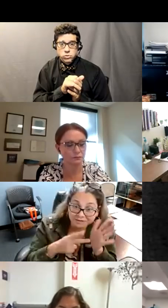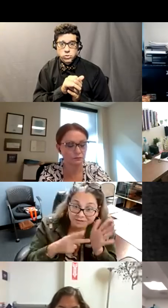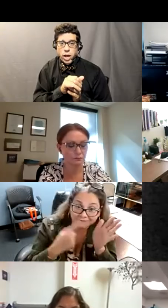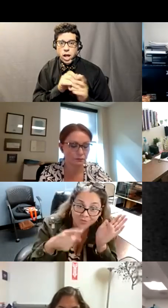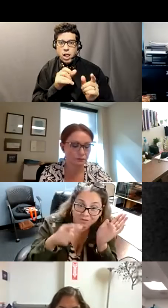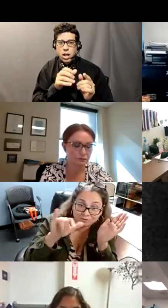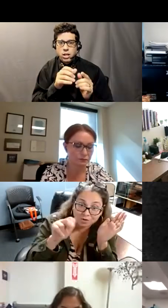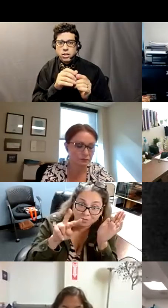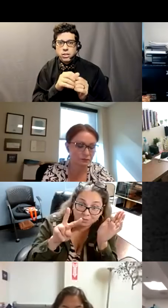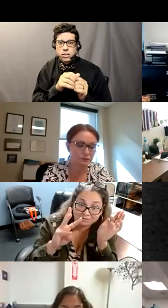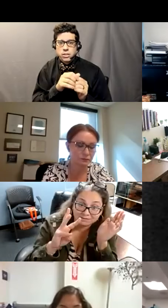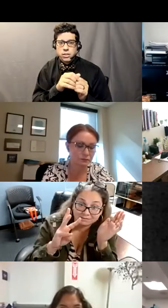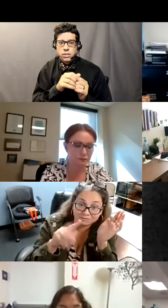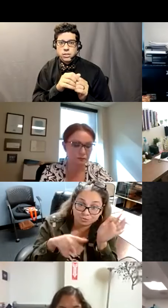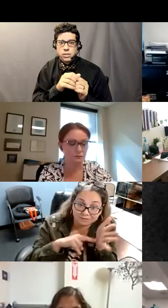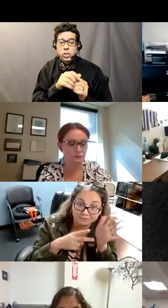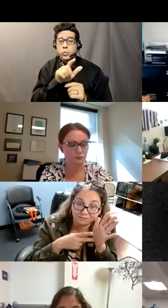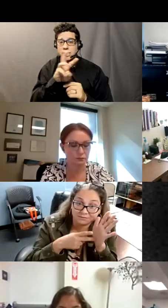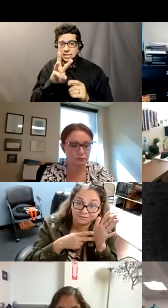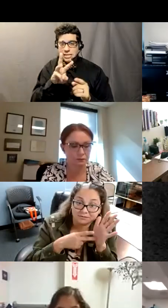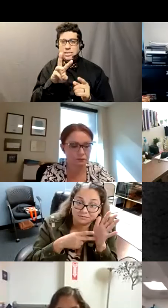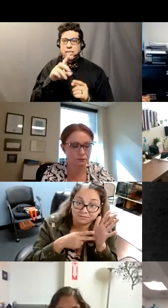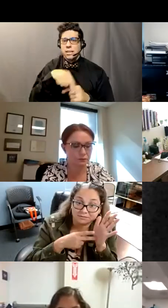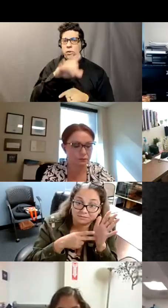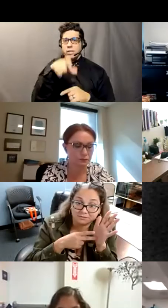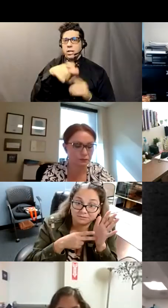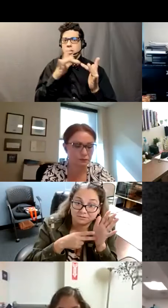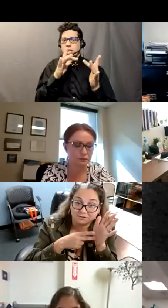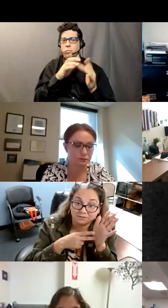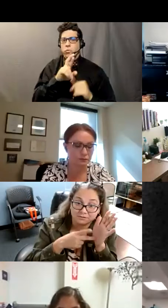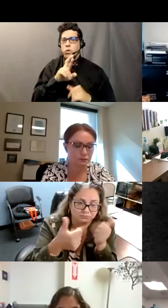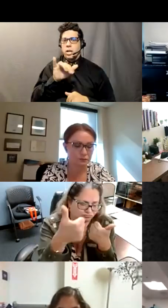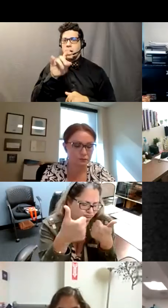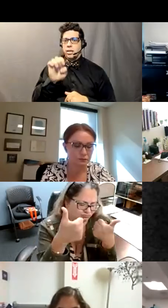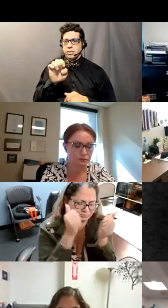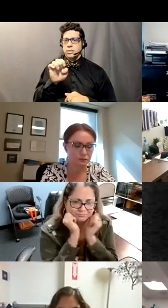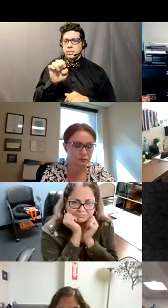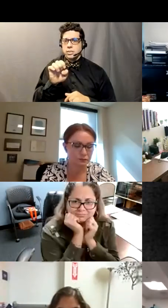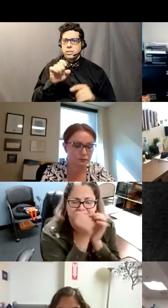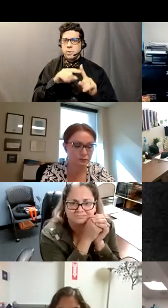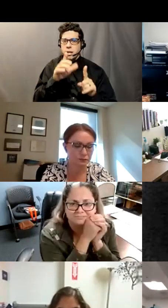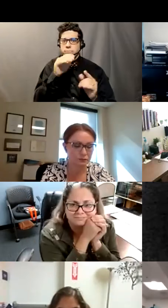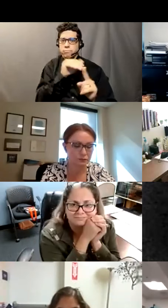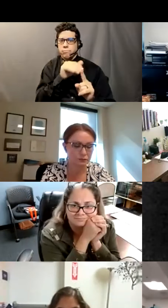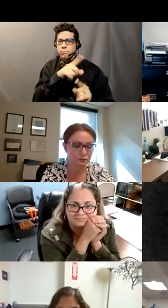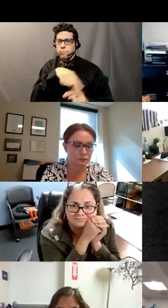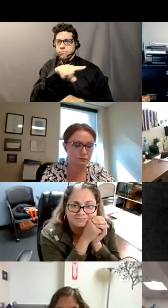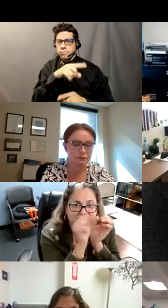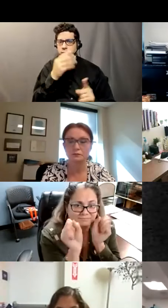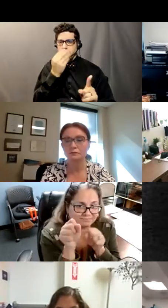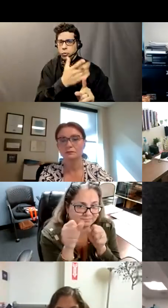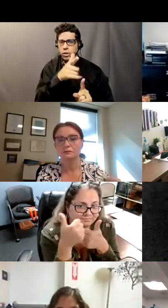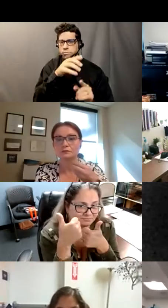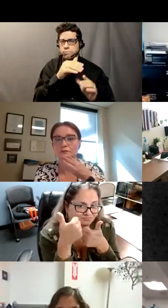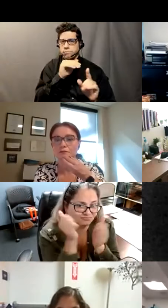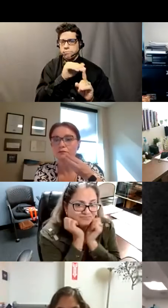support staff and liaisons. Frankly, we couldn't co-chair without them. And so I think I just want to echo that